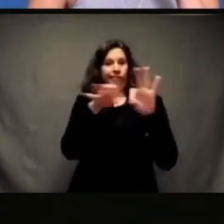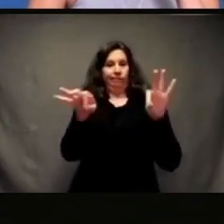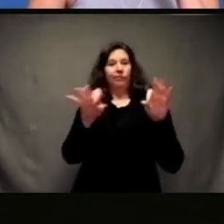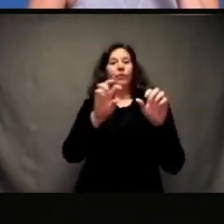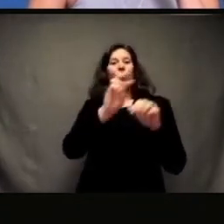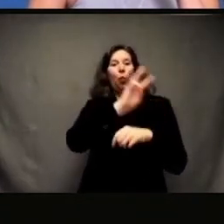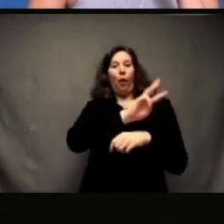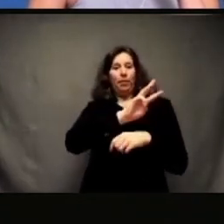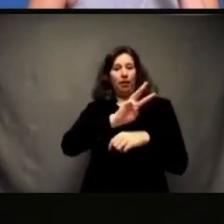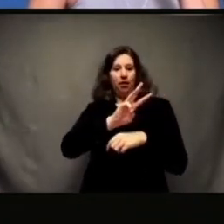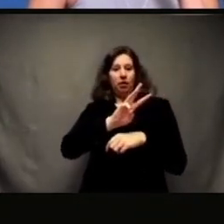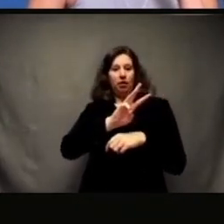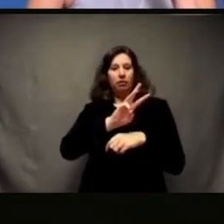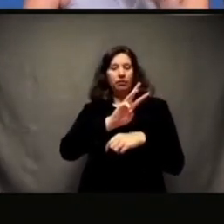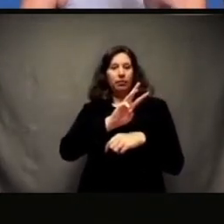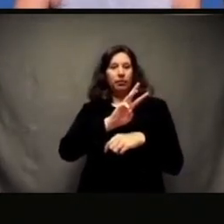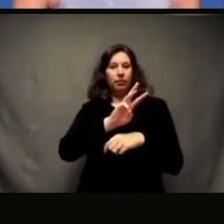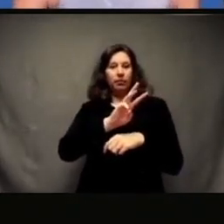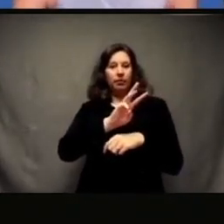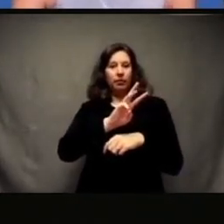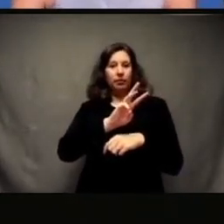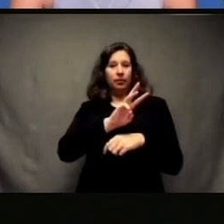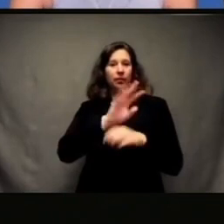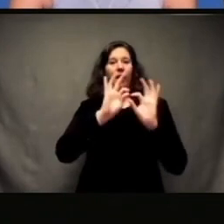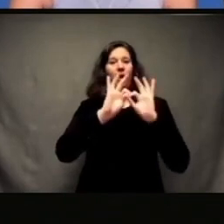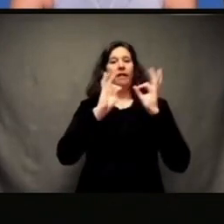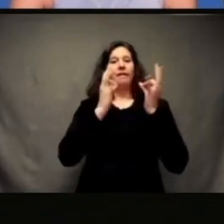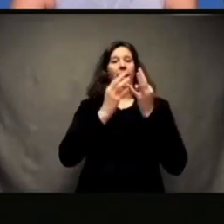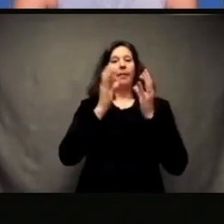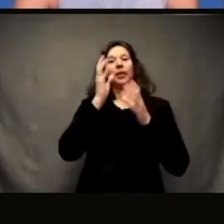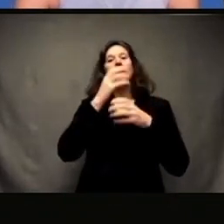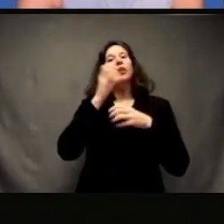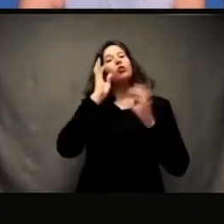that you see on this slide. That's